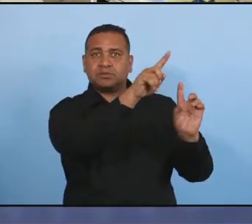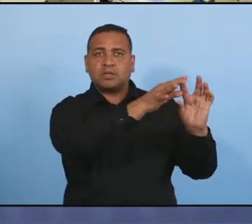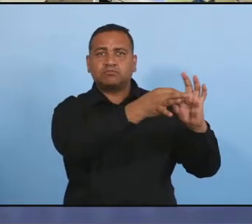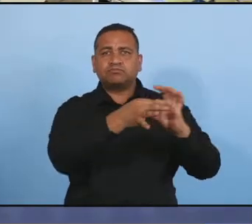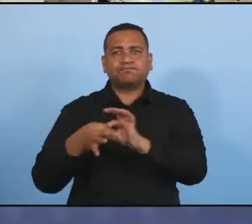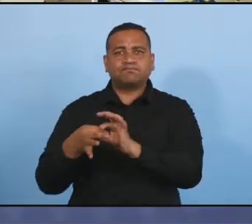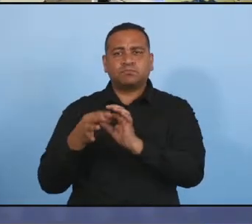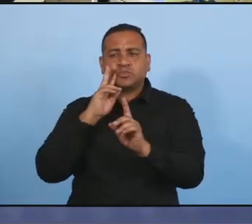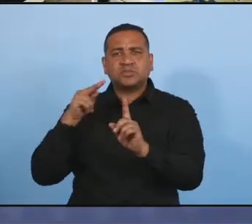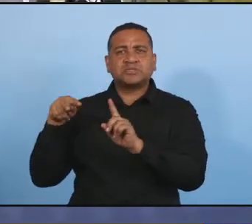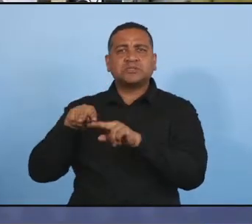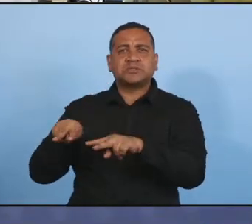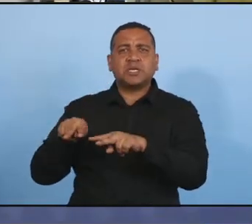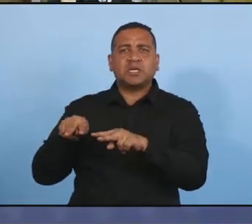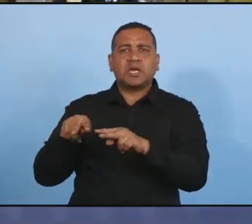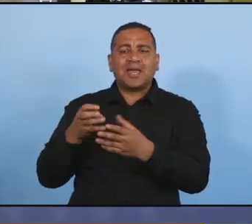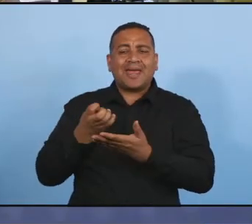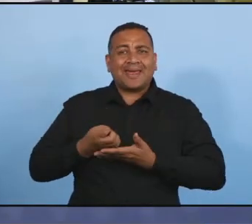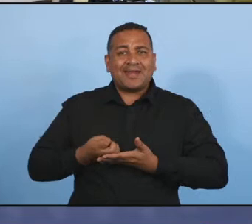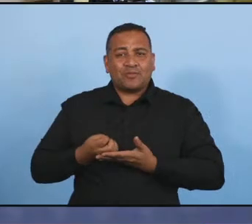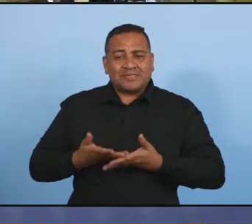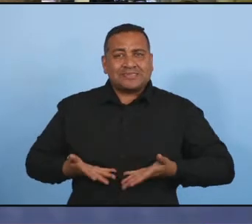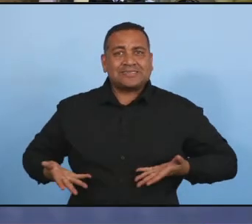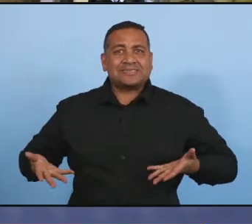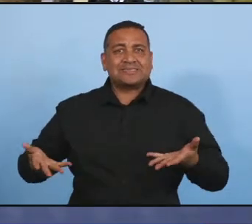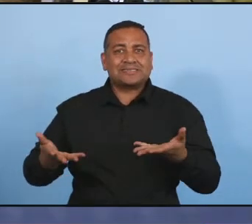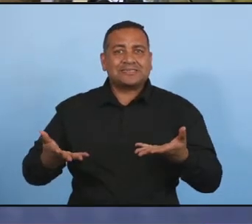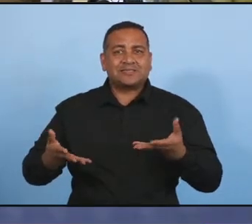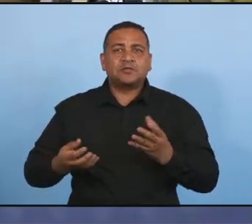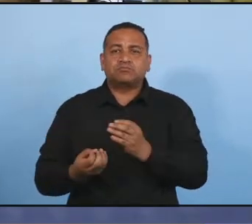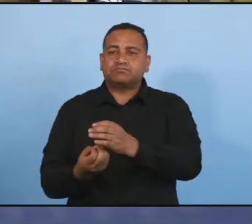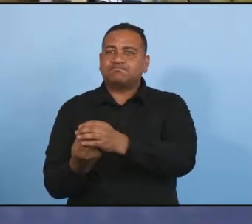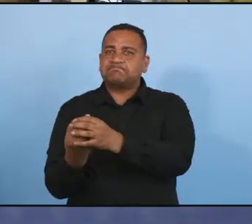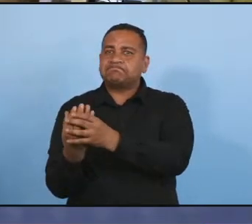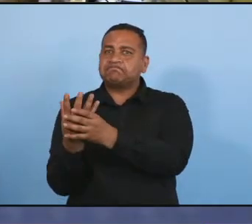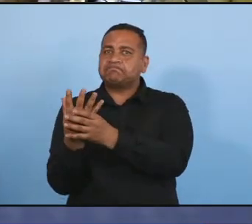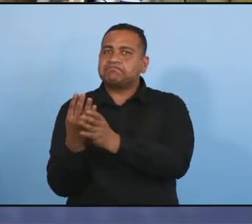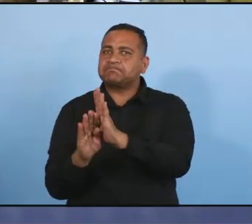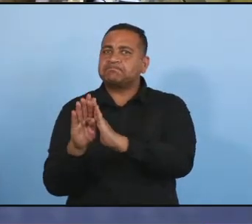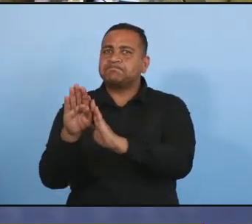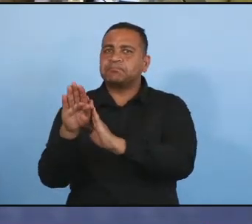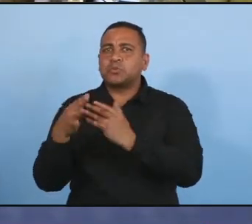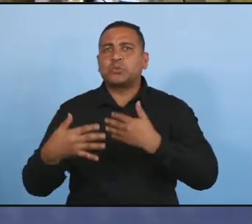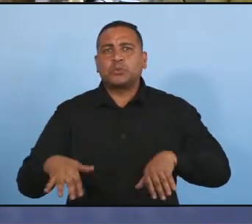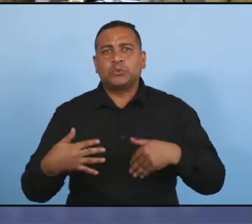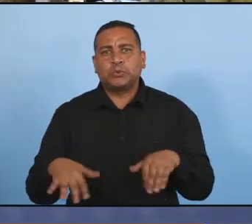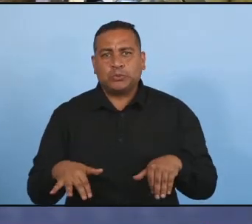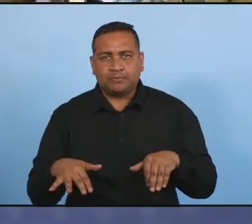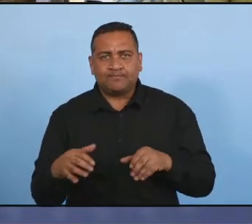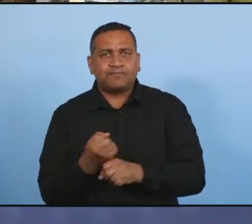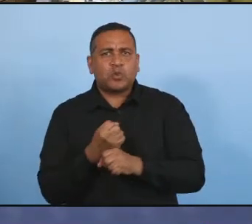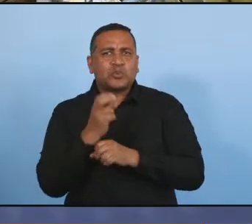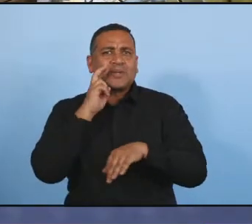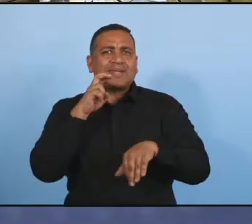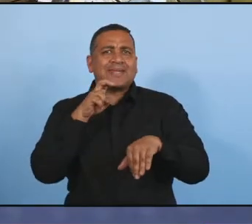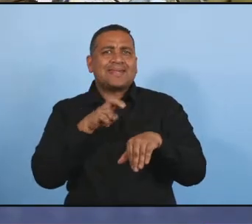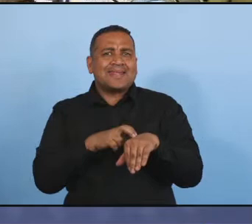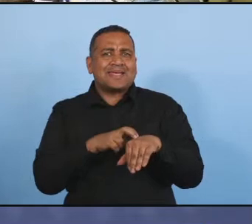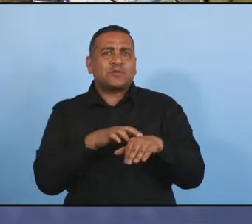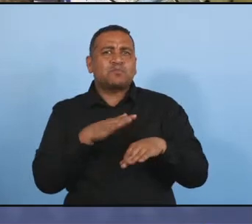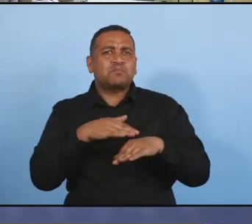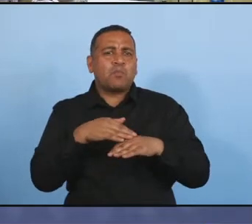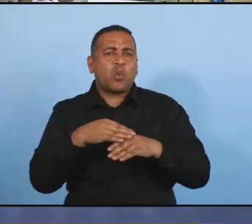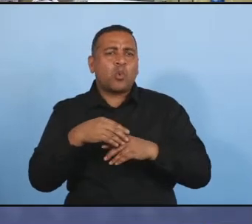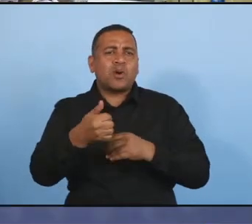the economy could grow and the occupations that were needed to help grow the